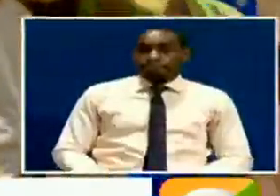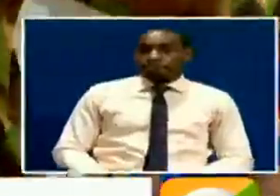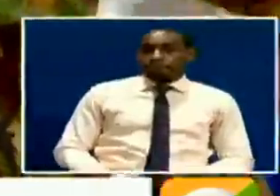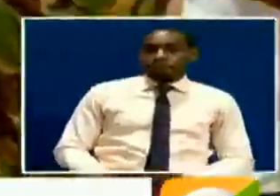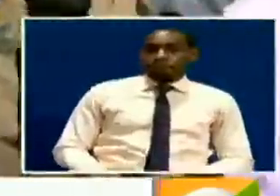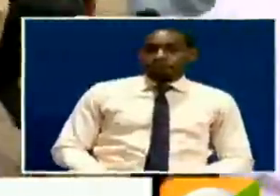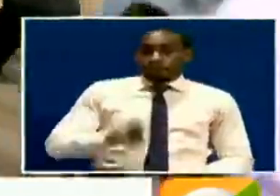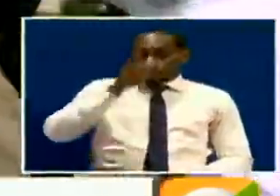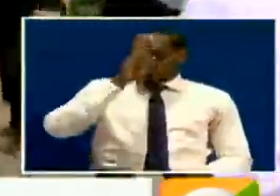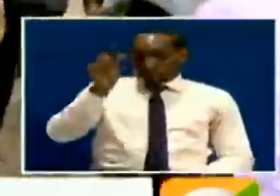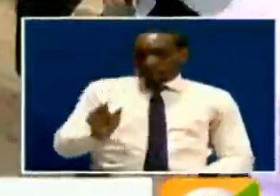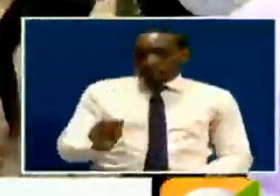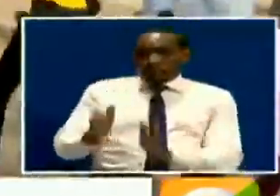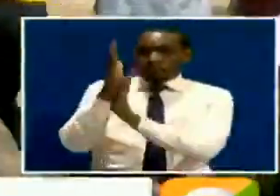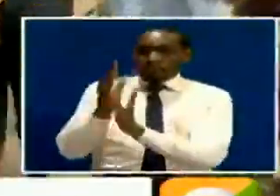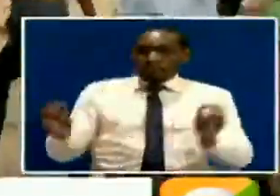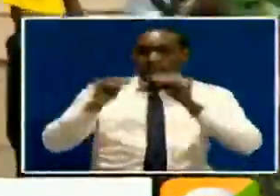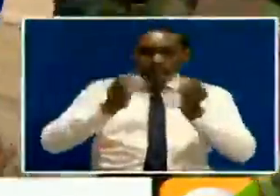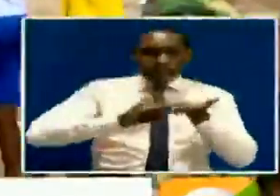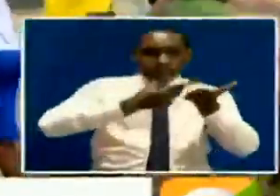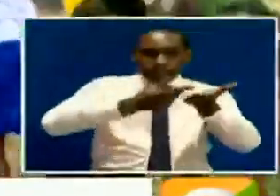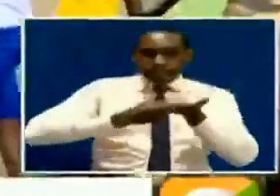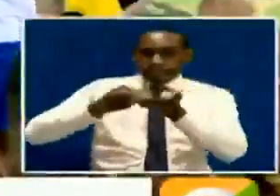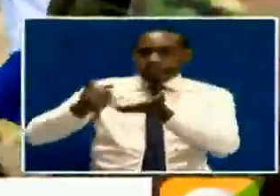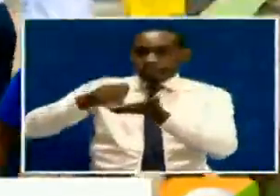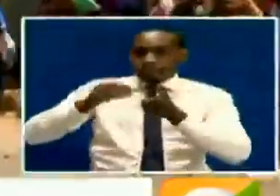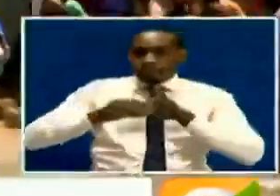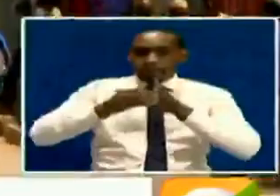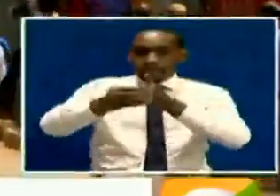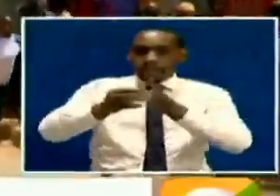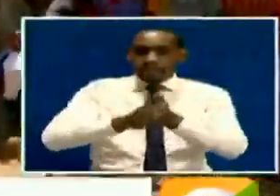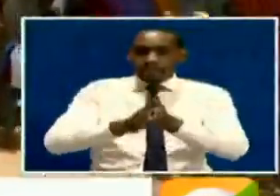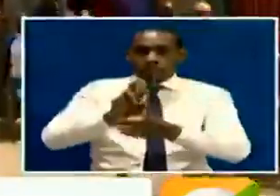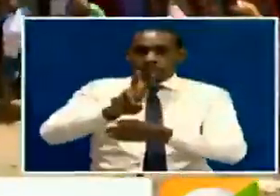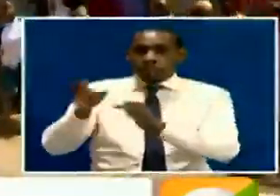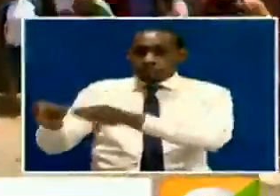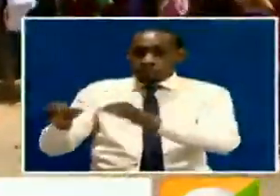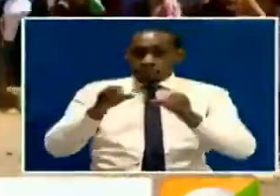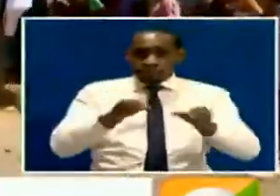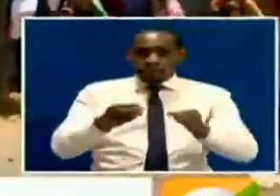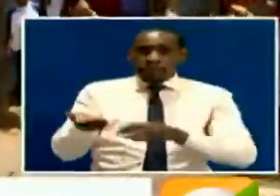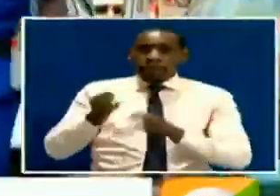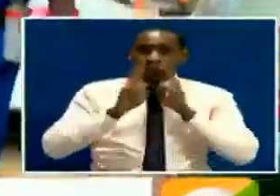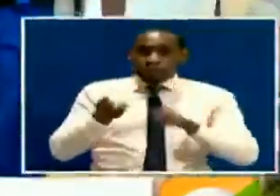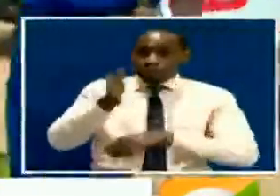Police held a regional security meeting to deliberate on how to engage the leadership of the fighting communities